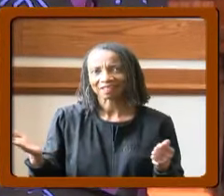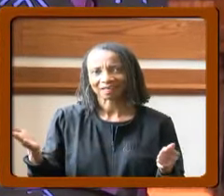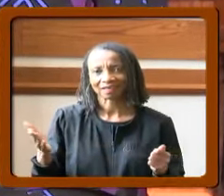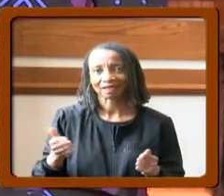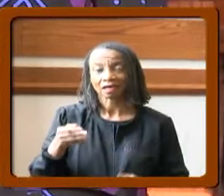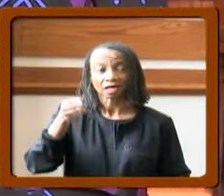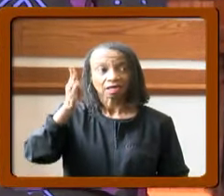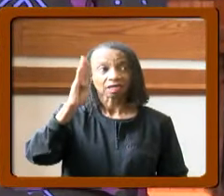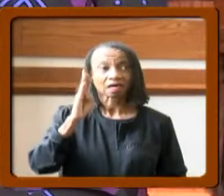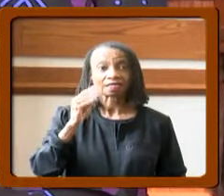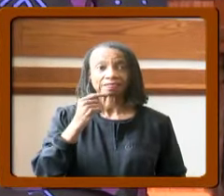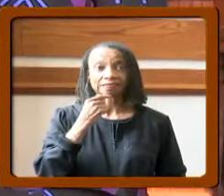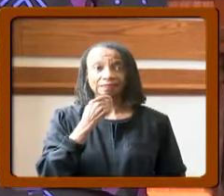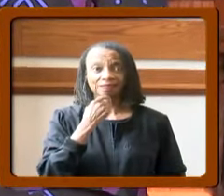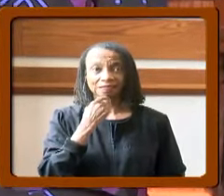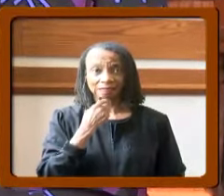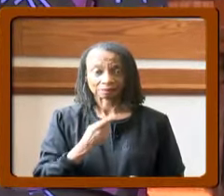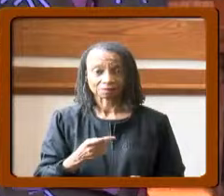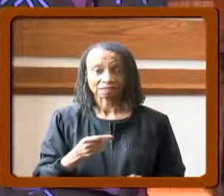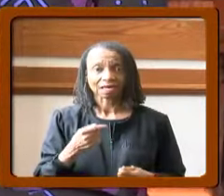John says, I am writing